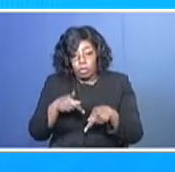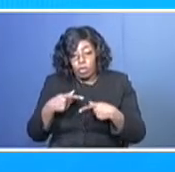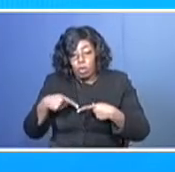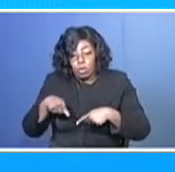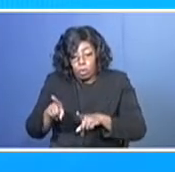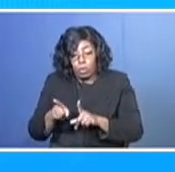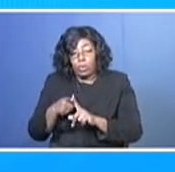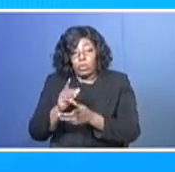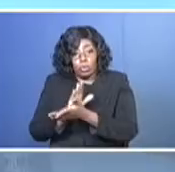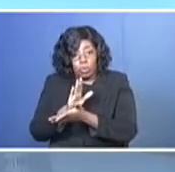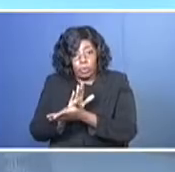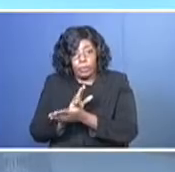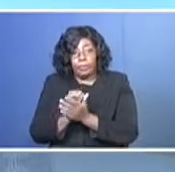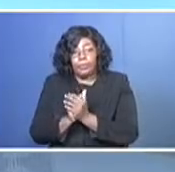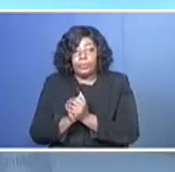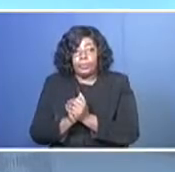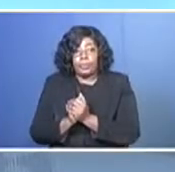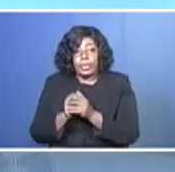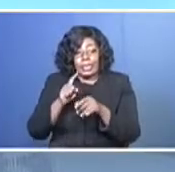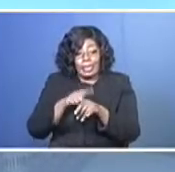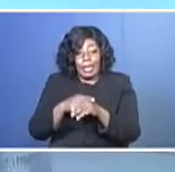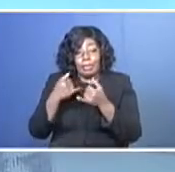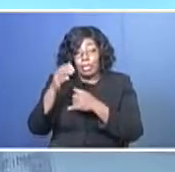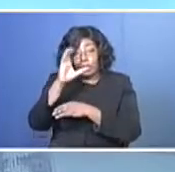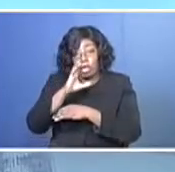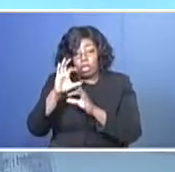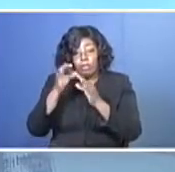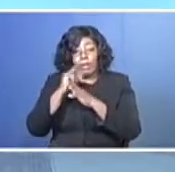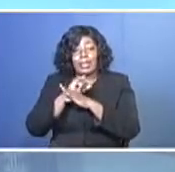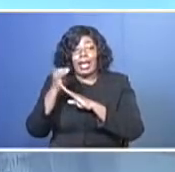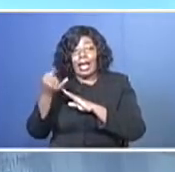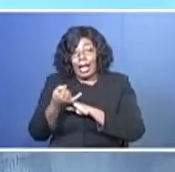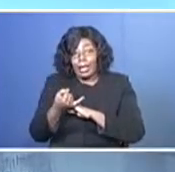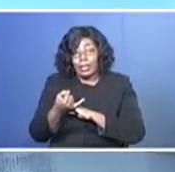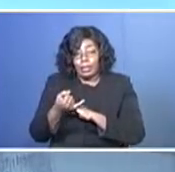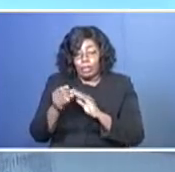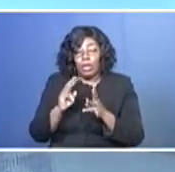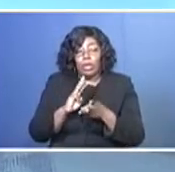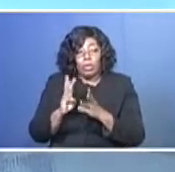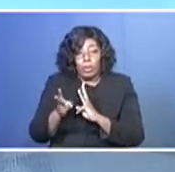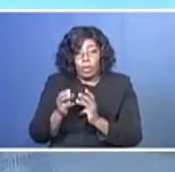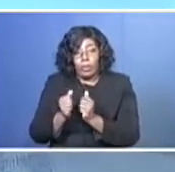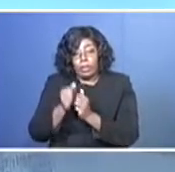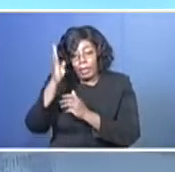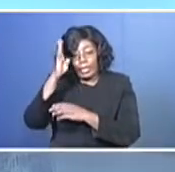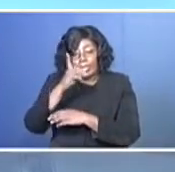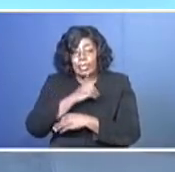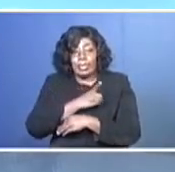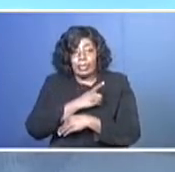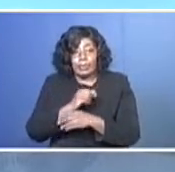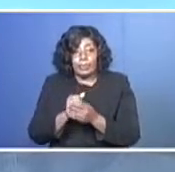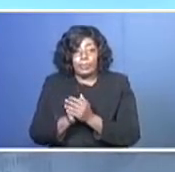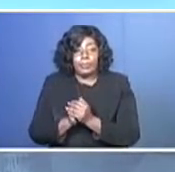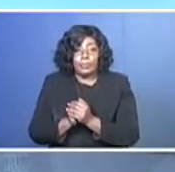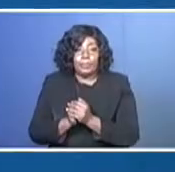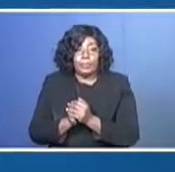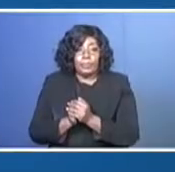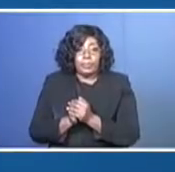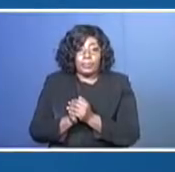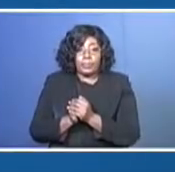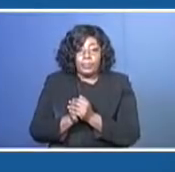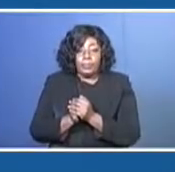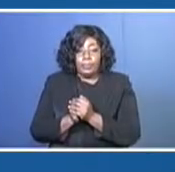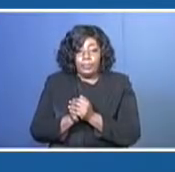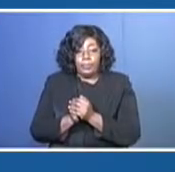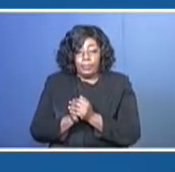school. Well, it's time now for a check on Family Island weather with Chief Meteorologist Basil Dean. Good evening, Basil. Good